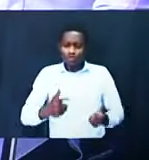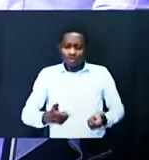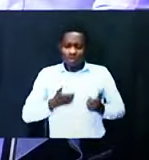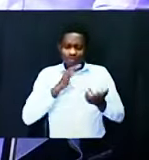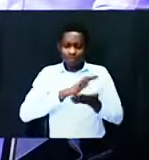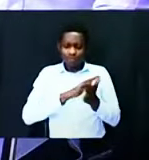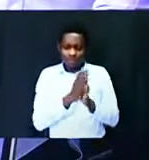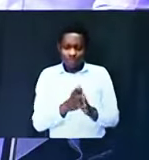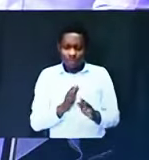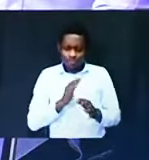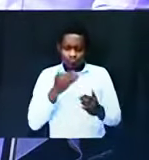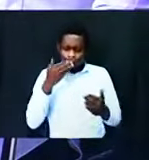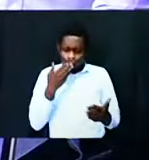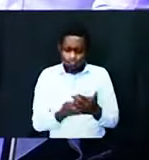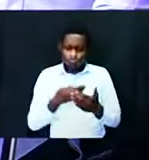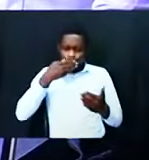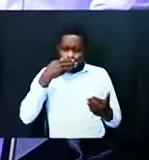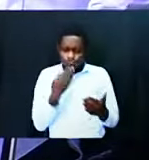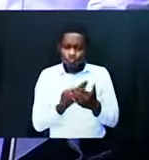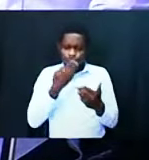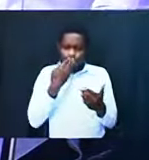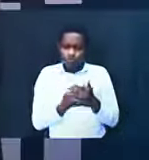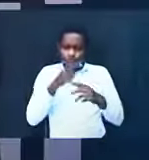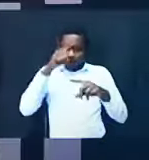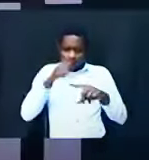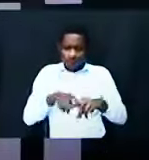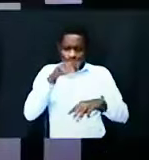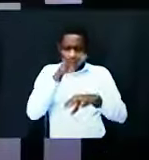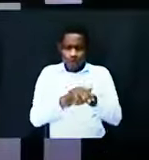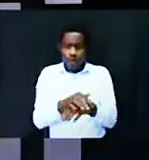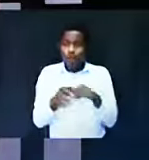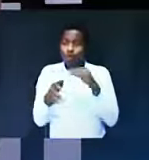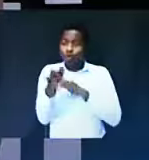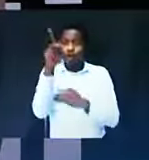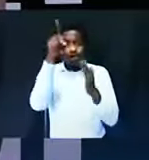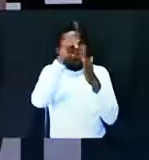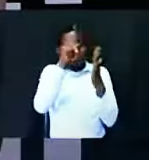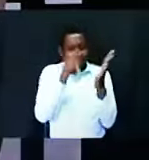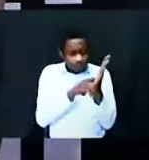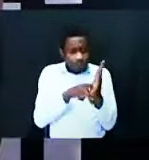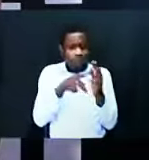based on the principles and the values of the kingdom of God.